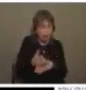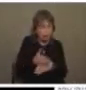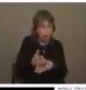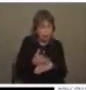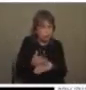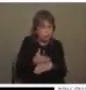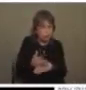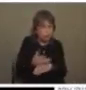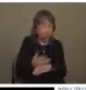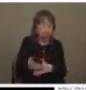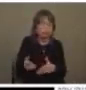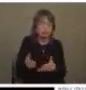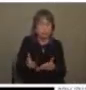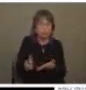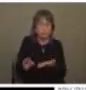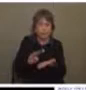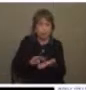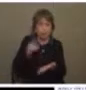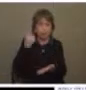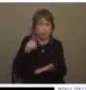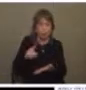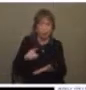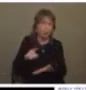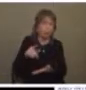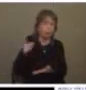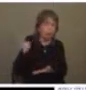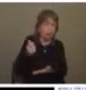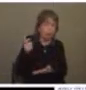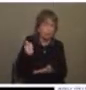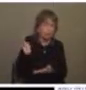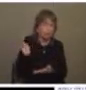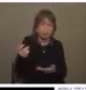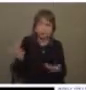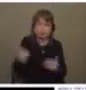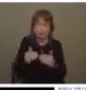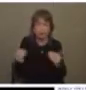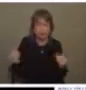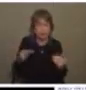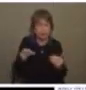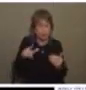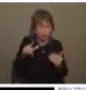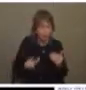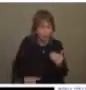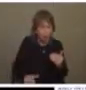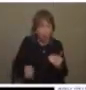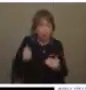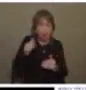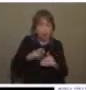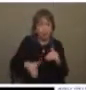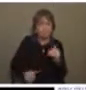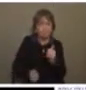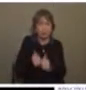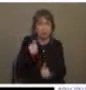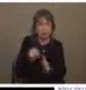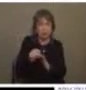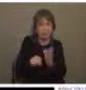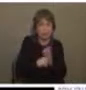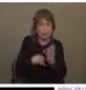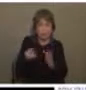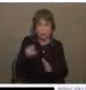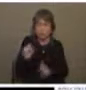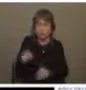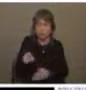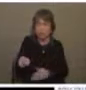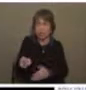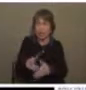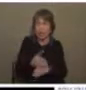low monthly benefit levels. Welfare payments in Puerto Rico are low compared to other states and the cost of living in Puerto Rico. Next slide, please. Average payments